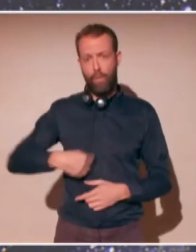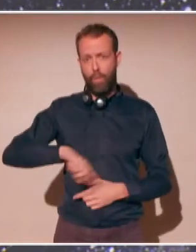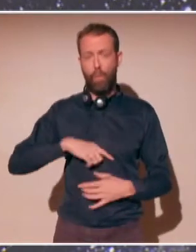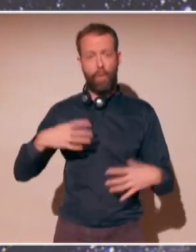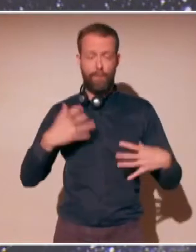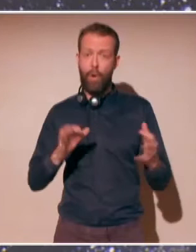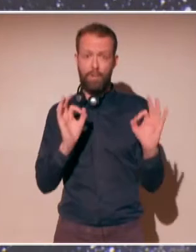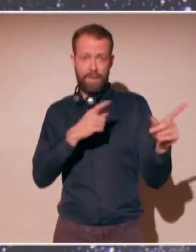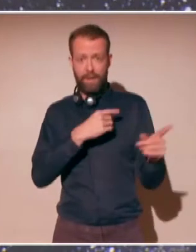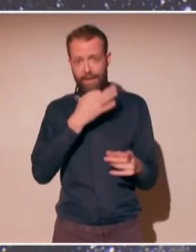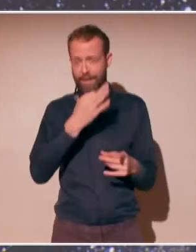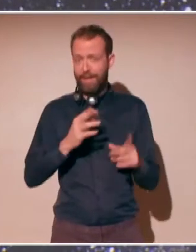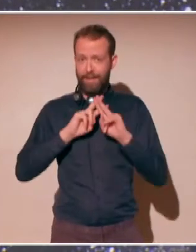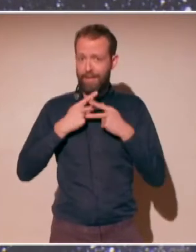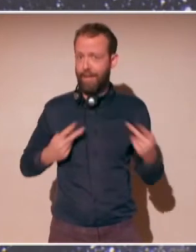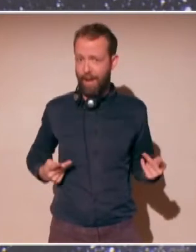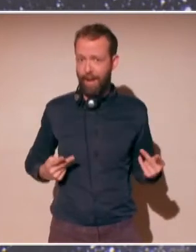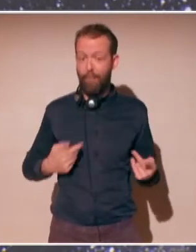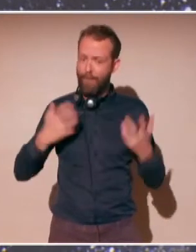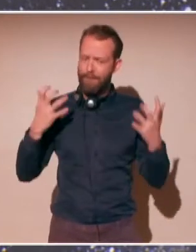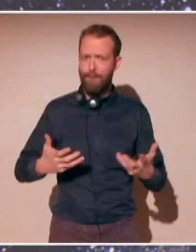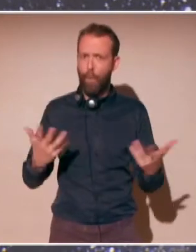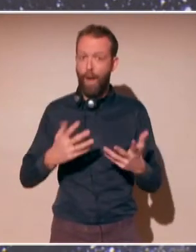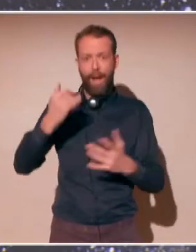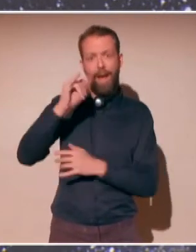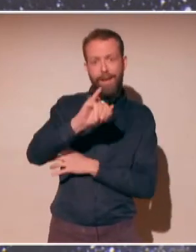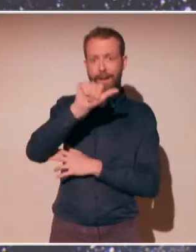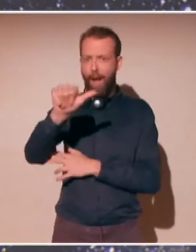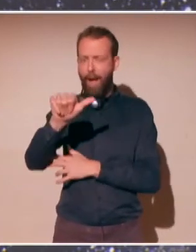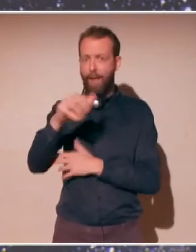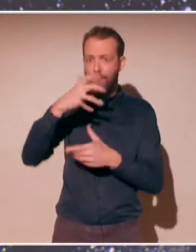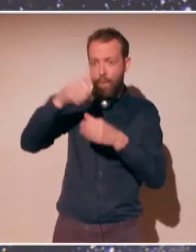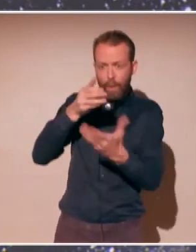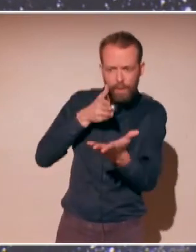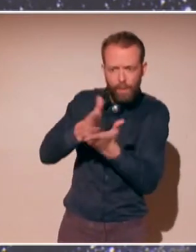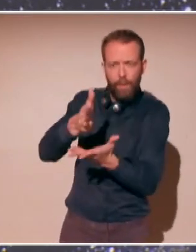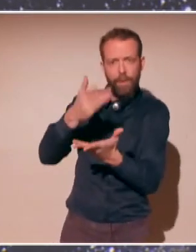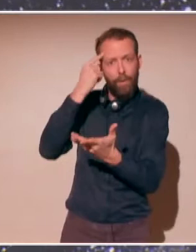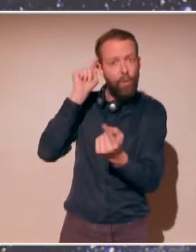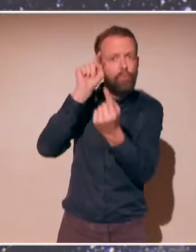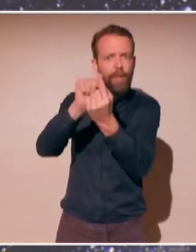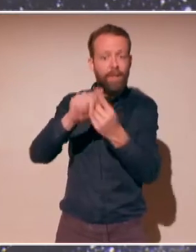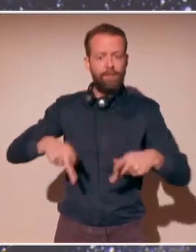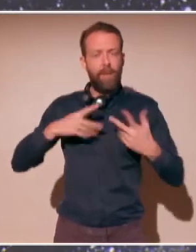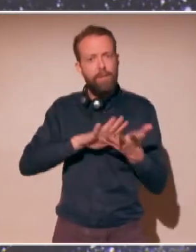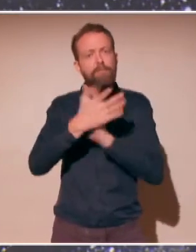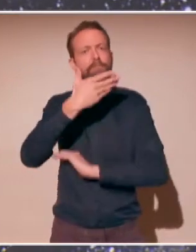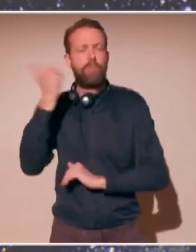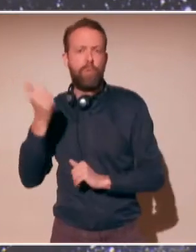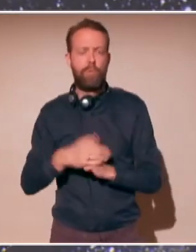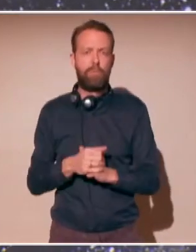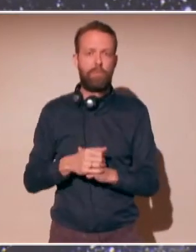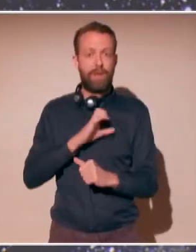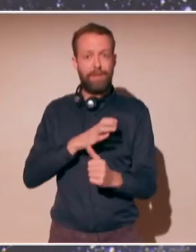very clear determination. As you said perfectly well, Cédric, we want robots. We want to make sense out of artificial intelligence in